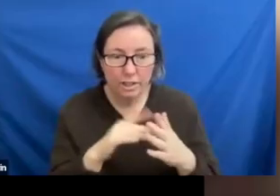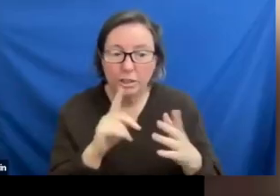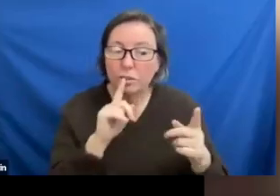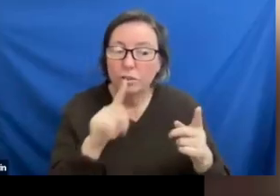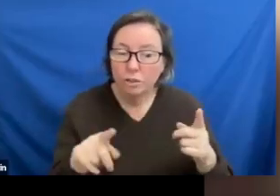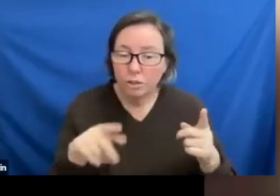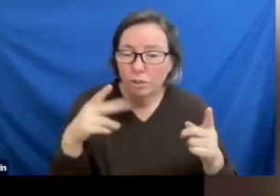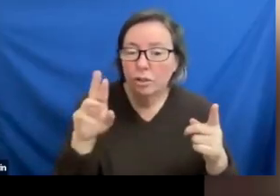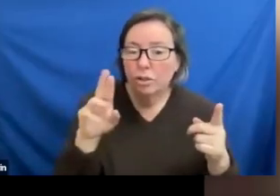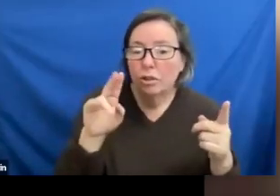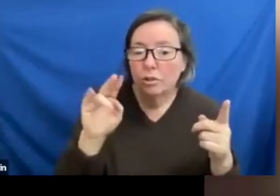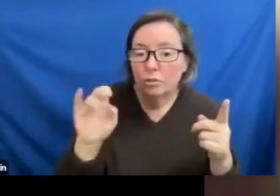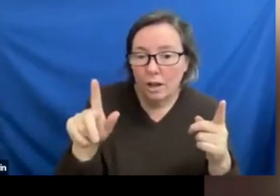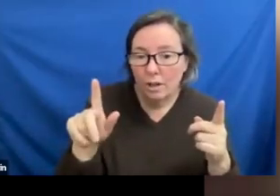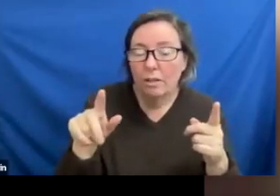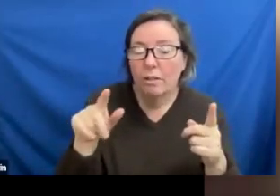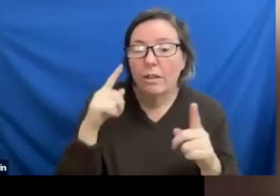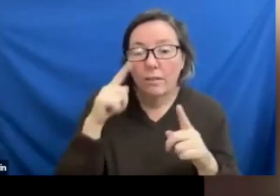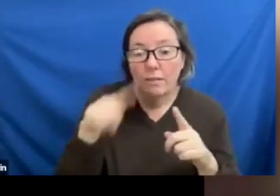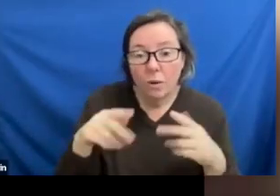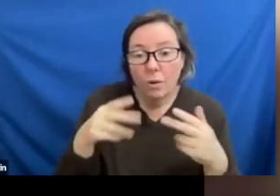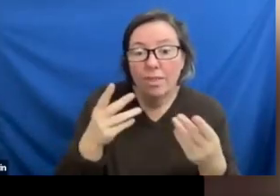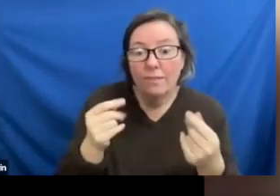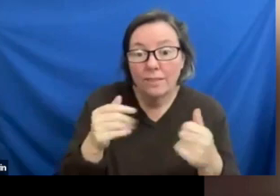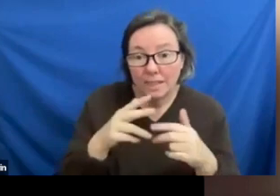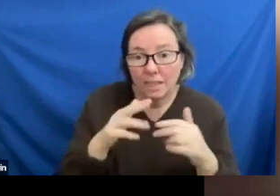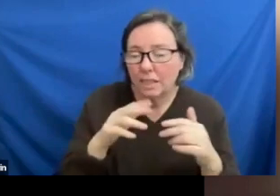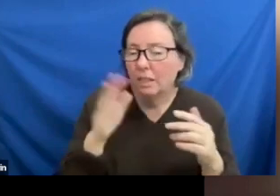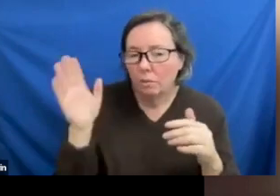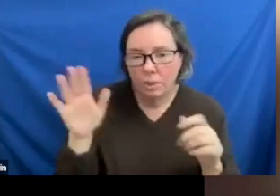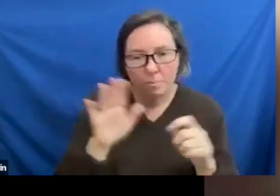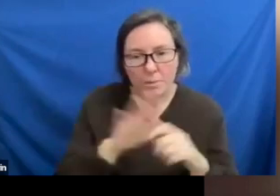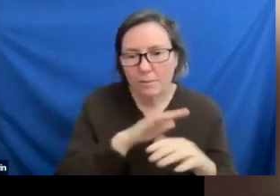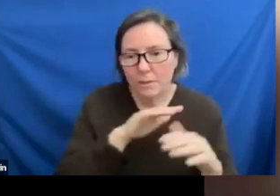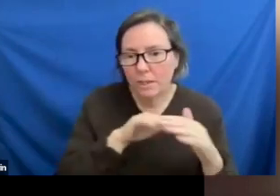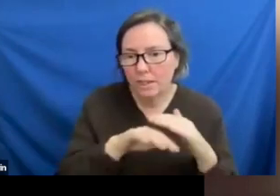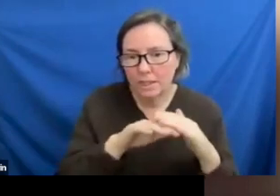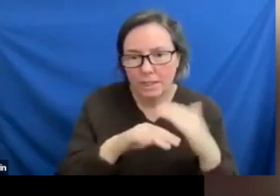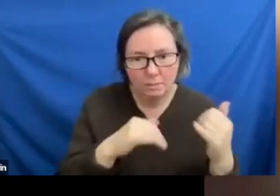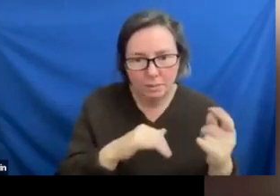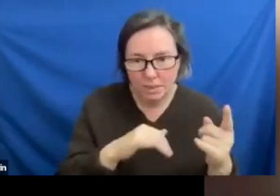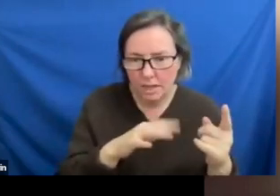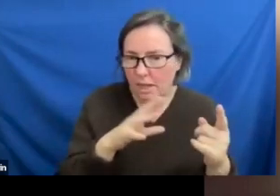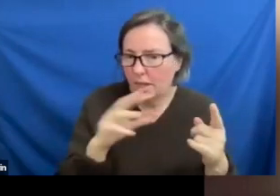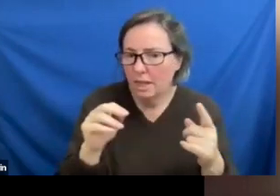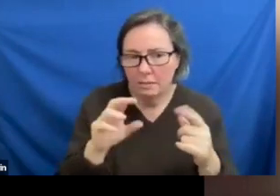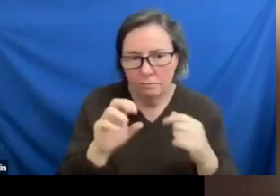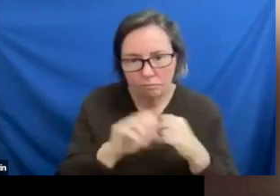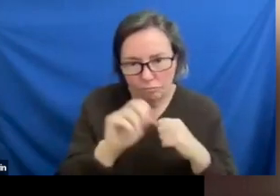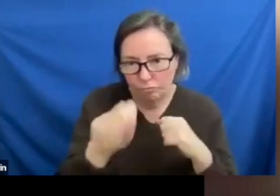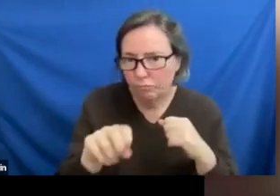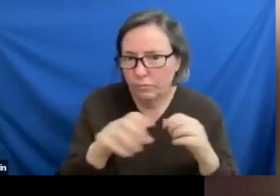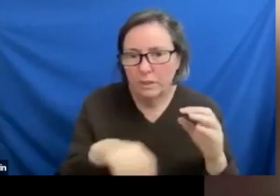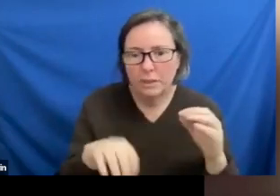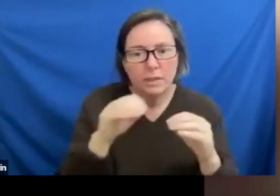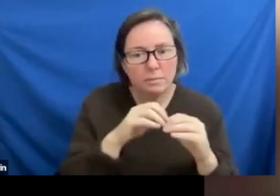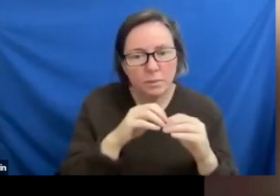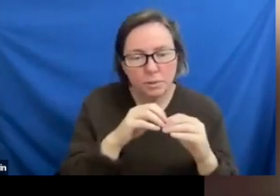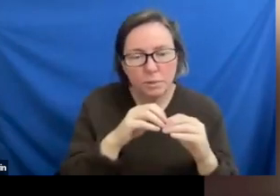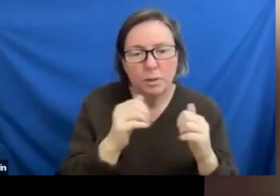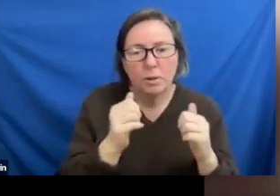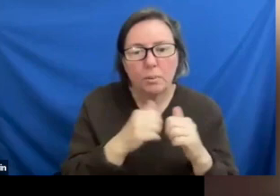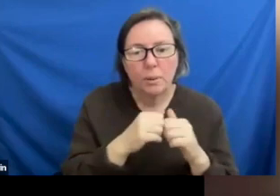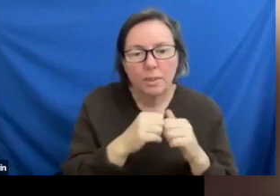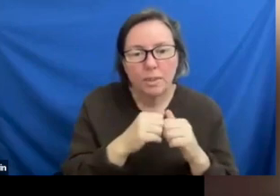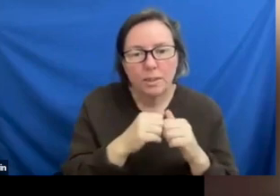the site, the facility is fully accessible today, and we're going to expand on that with